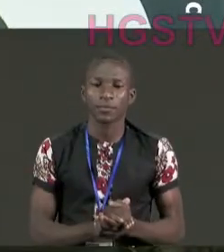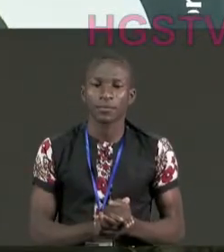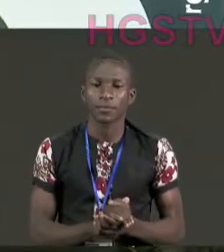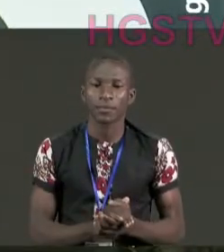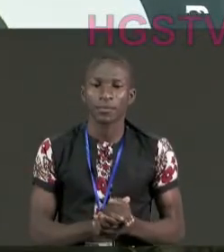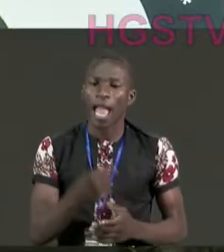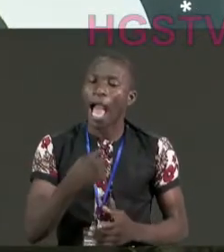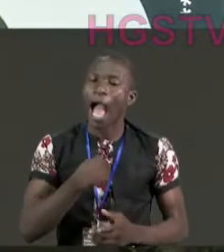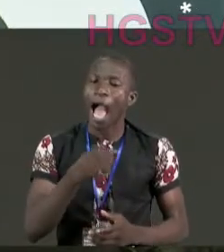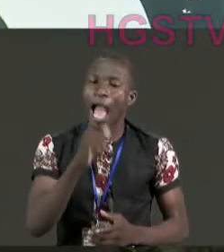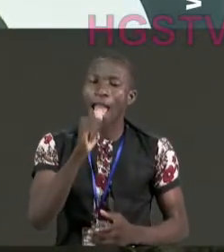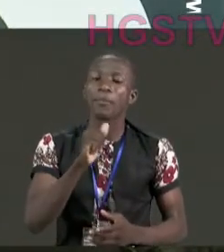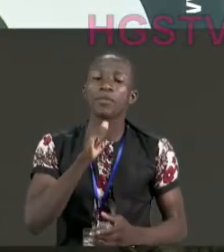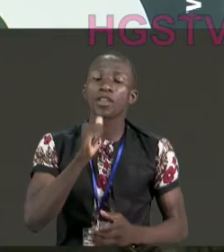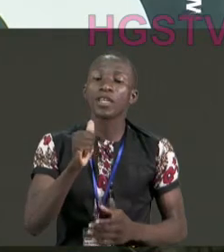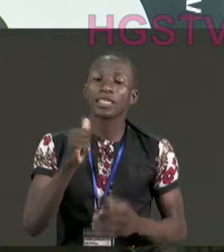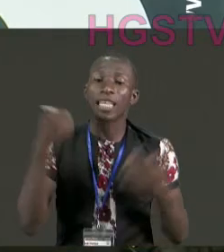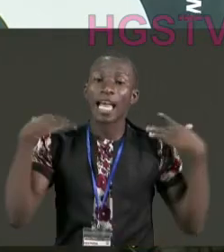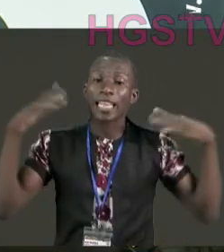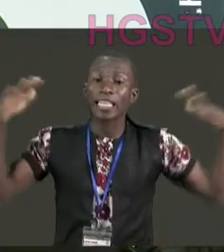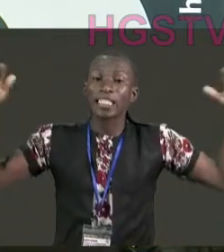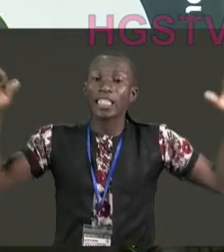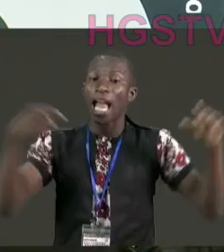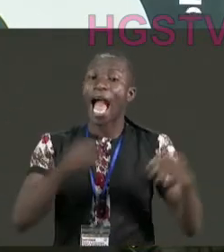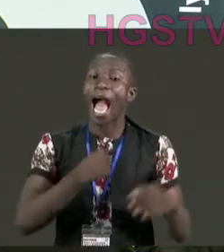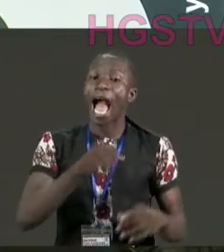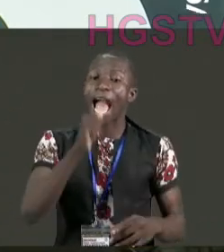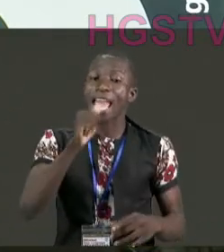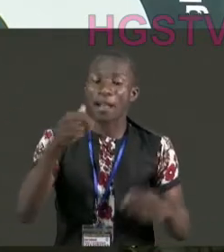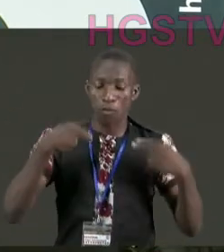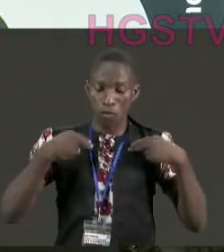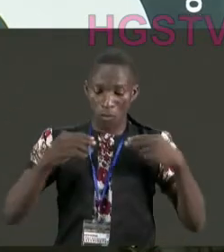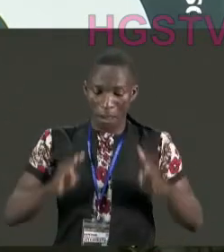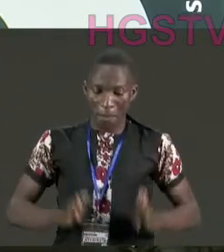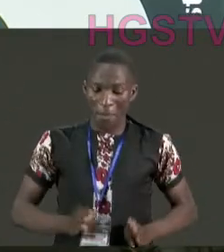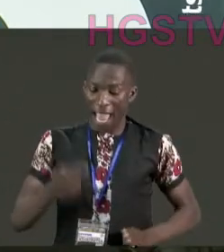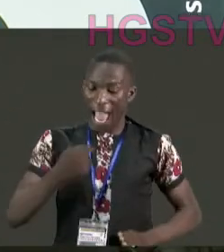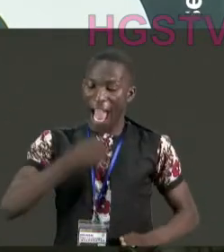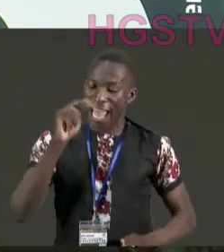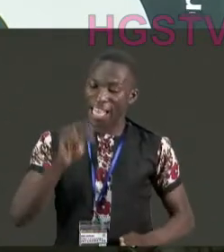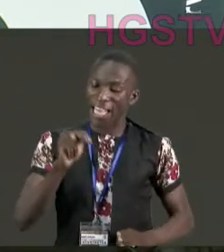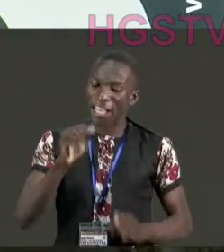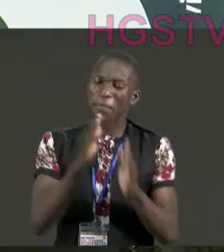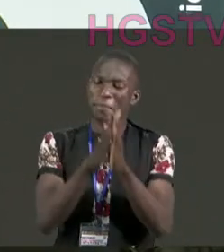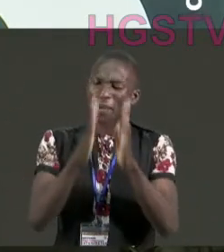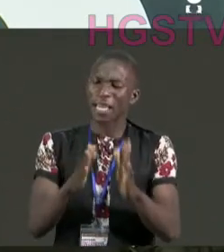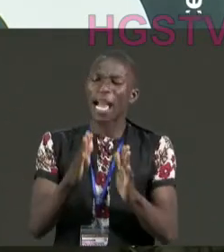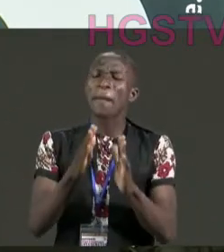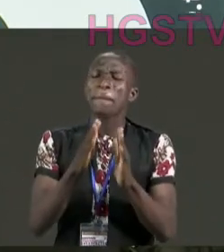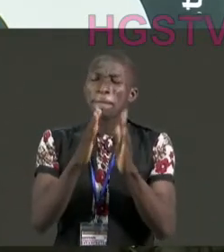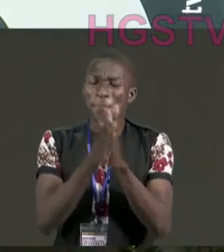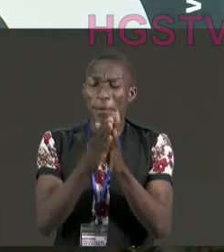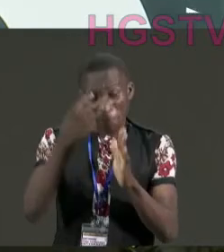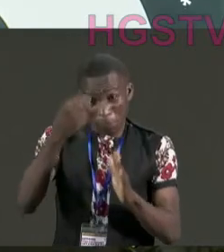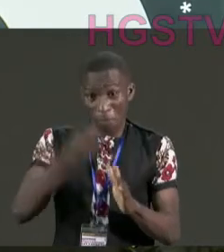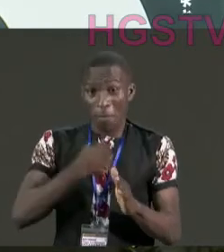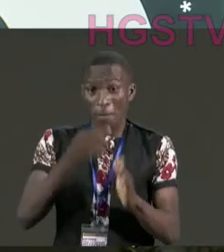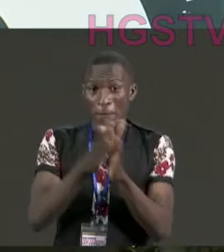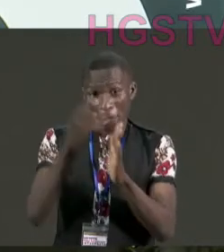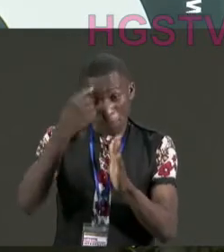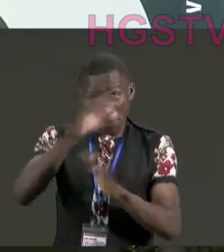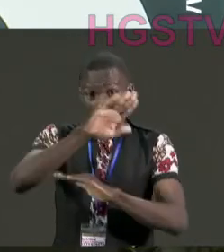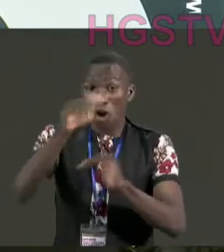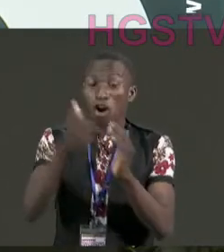I am not an angel, I'm a human being. I need prayers. Pray for me. Pray for all your pastors. Pray for all those who